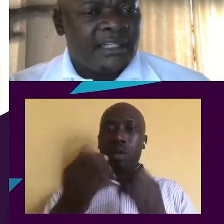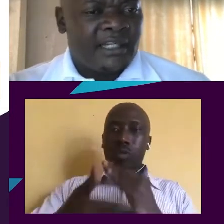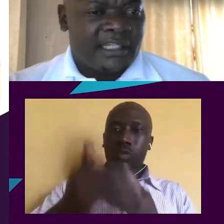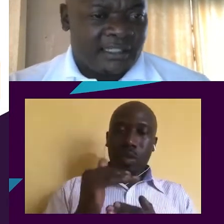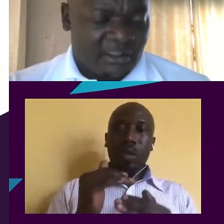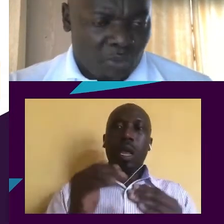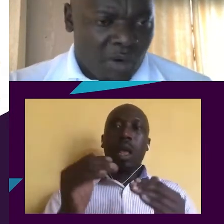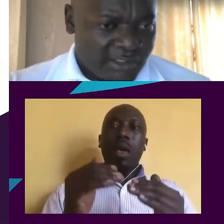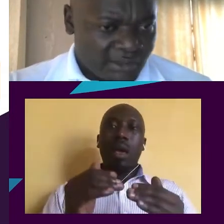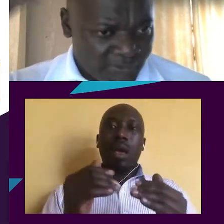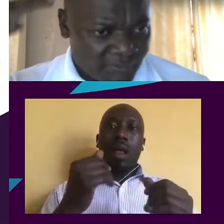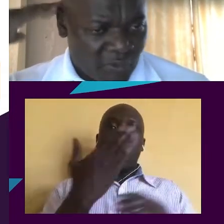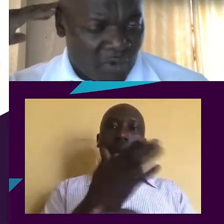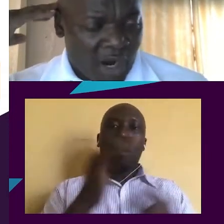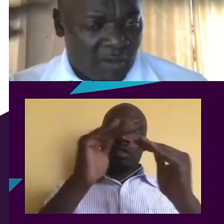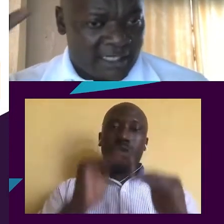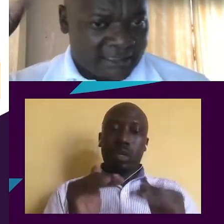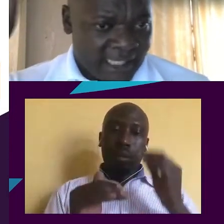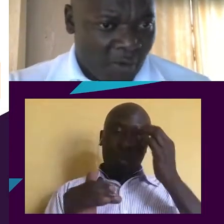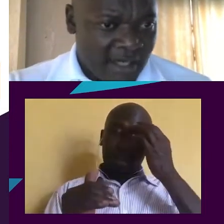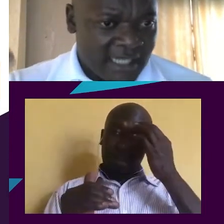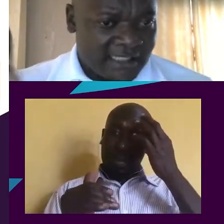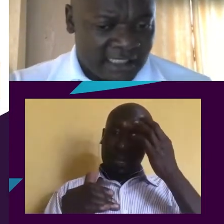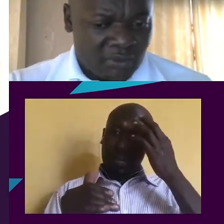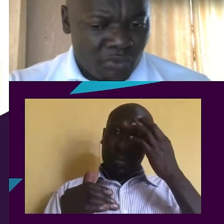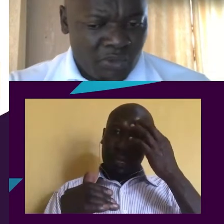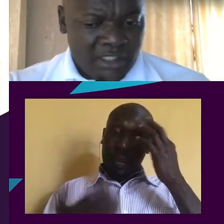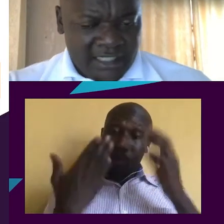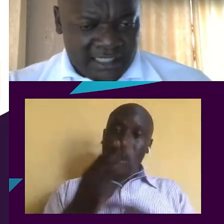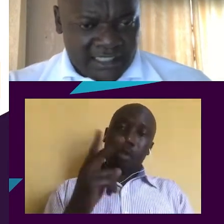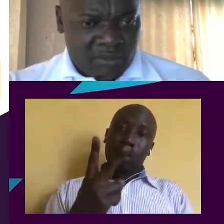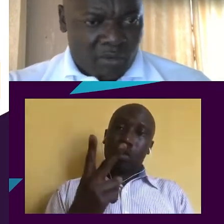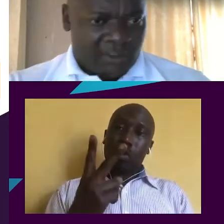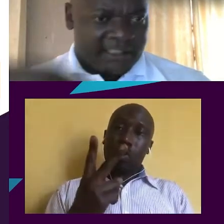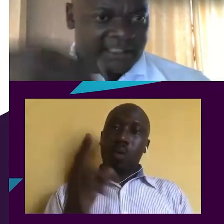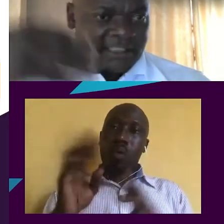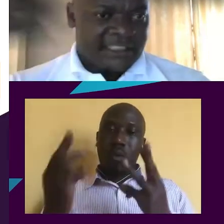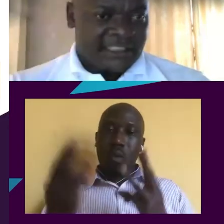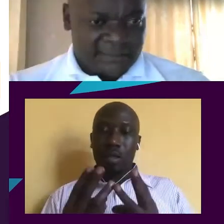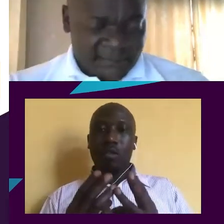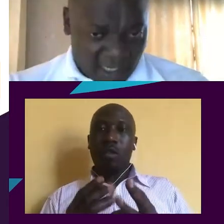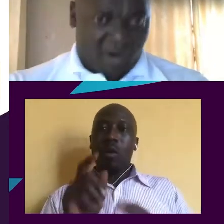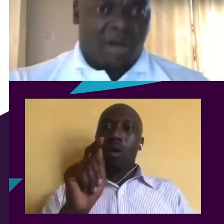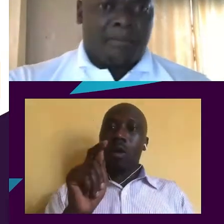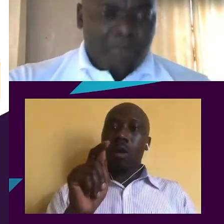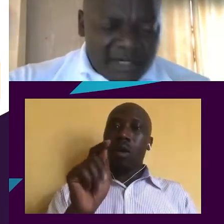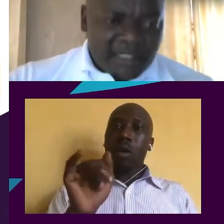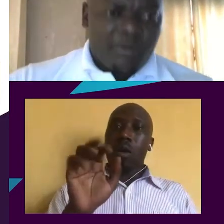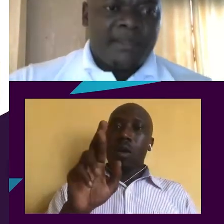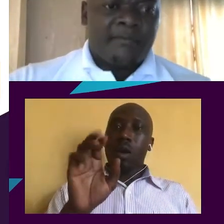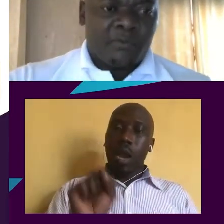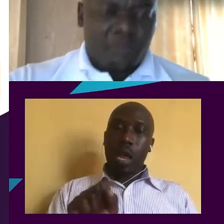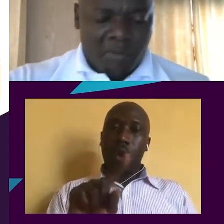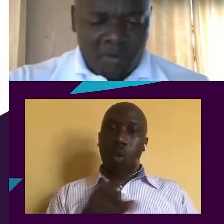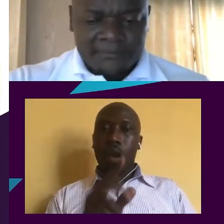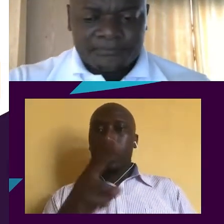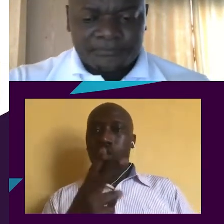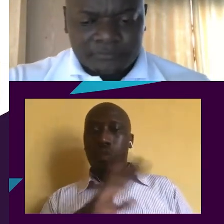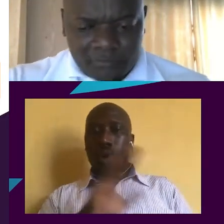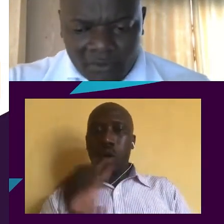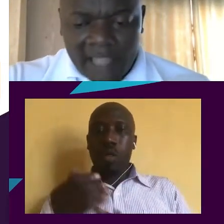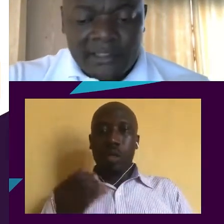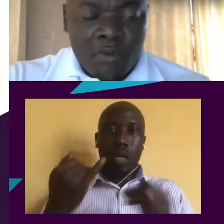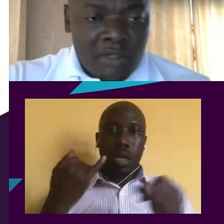did the two workshops for our tier one and tier two. Again, all these initiatives are pulling women